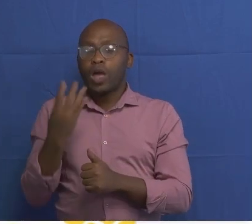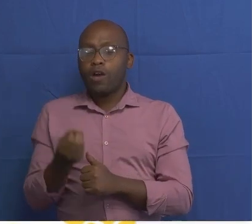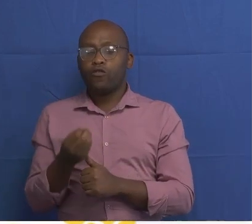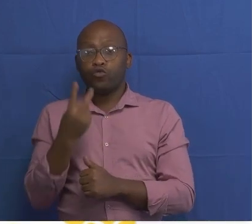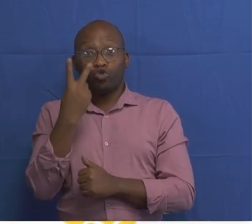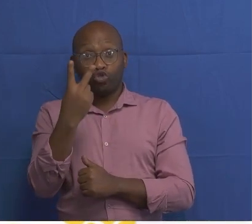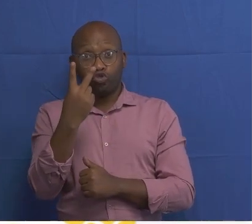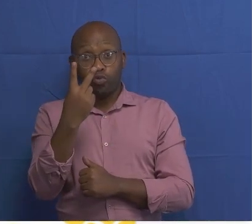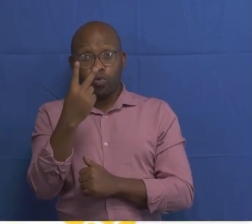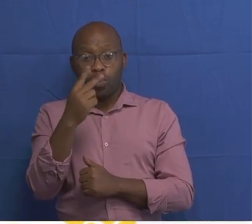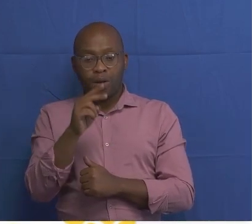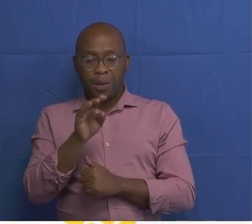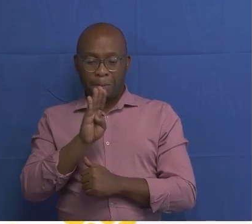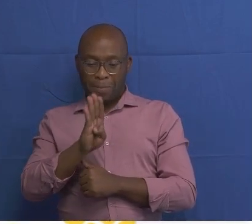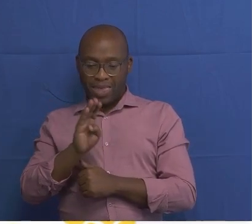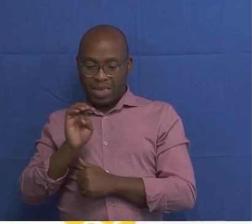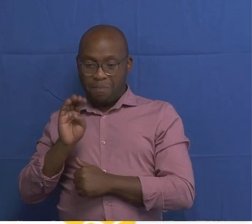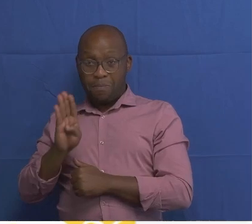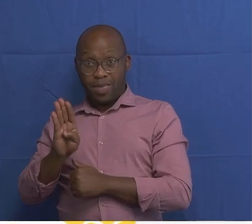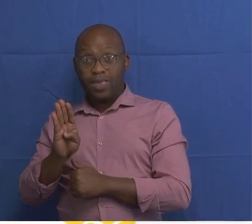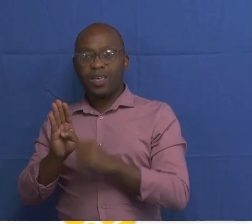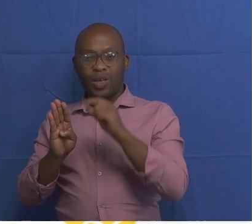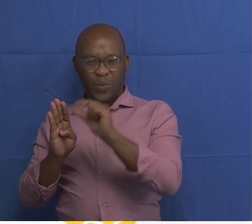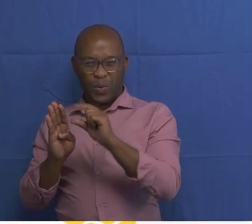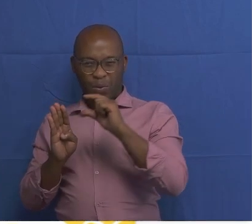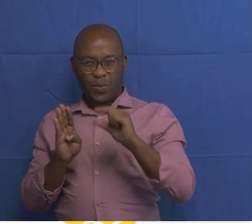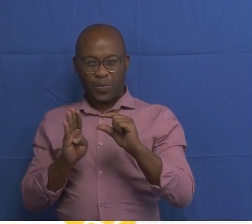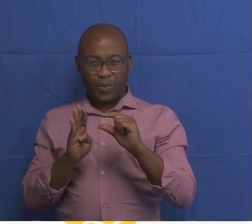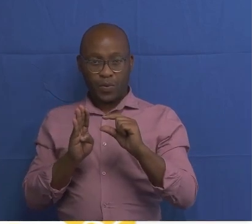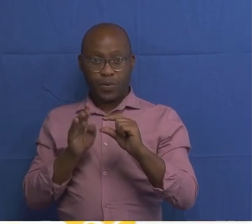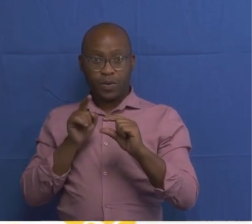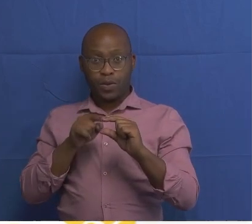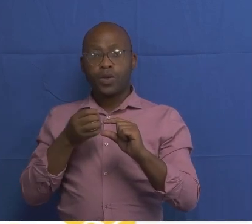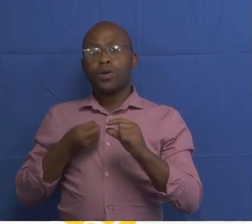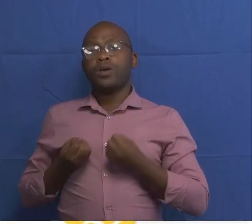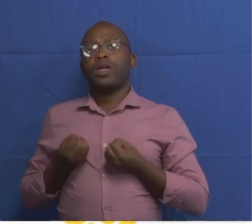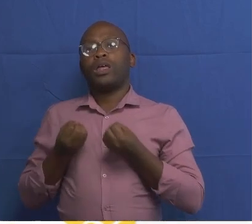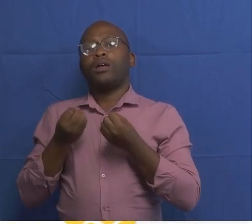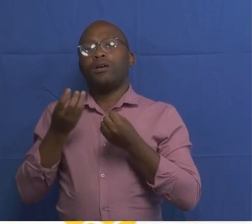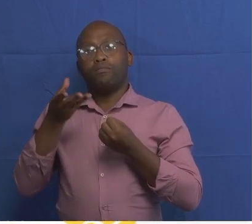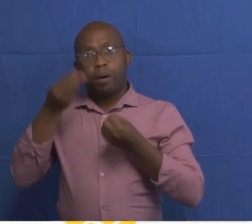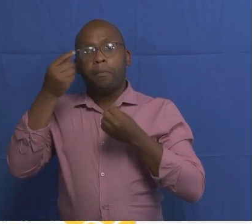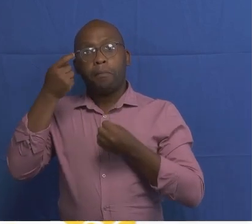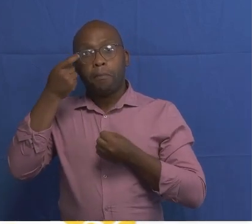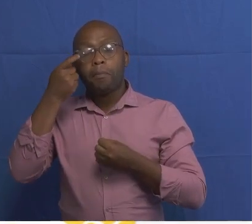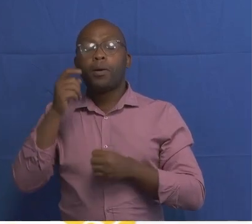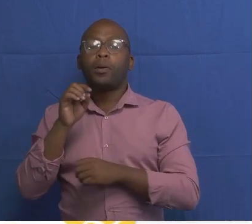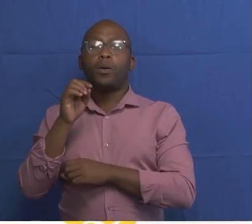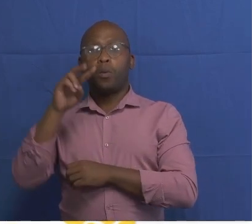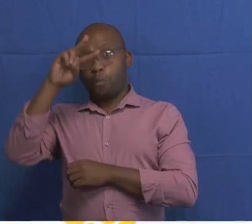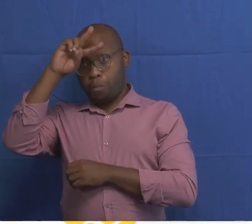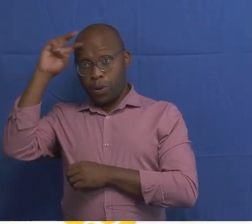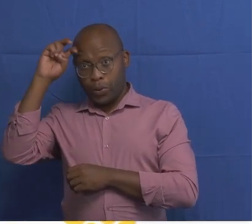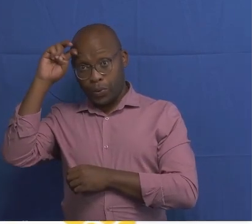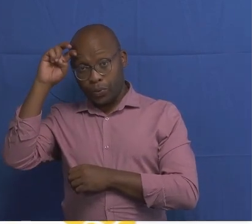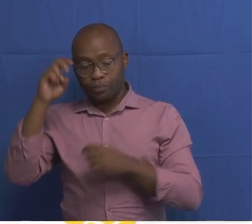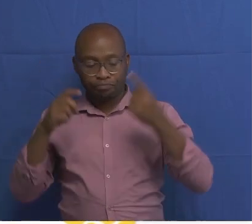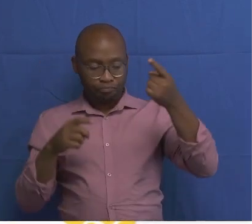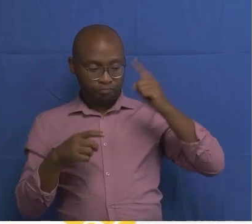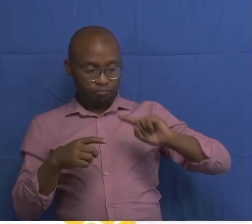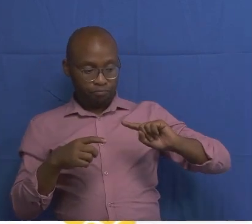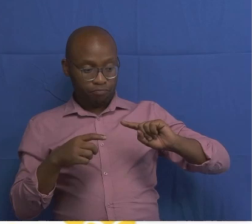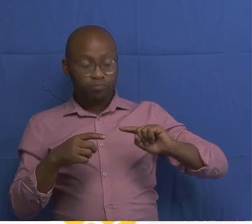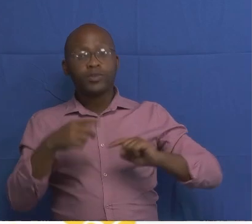will give us now the phenotype of having blue eyes. Now, if we look now at the second diagram, or the